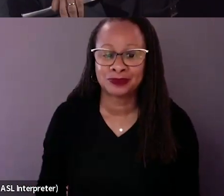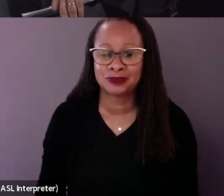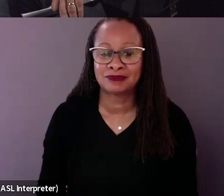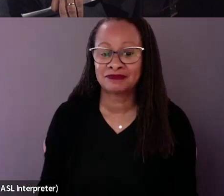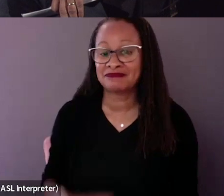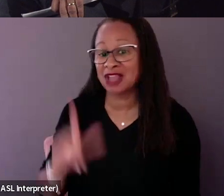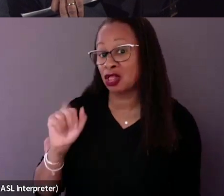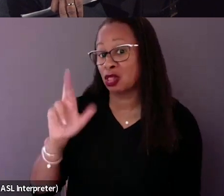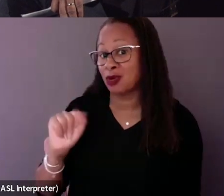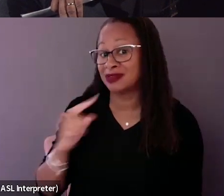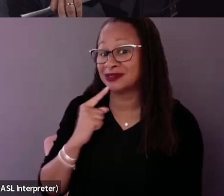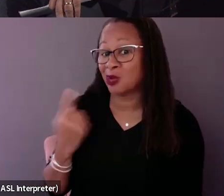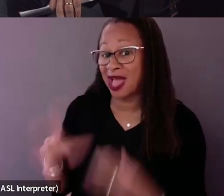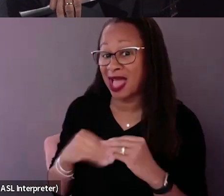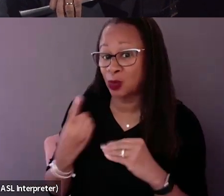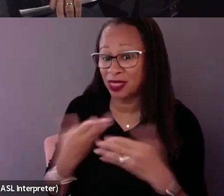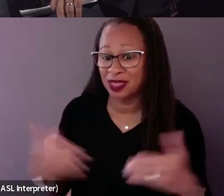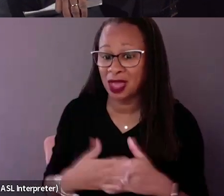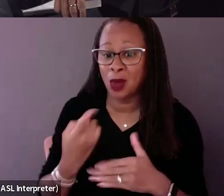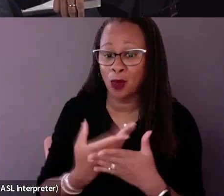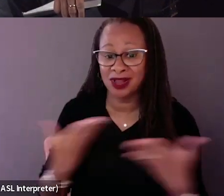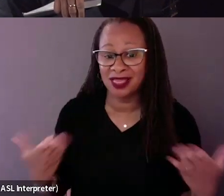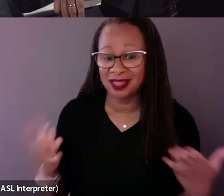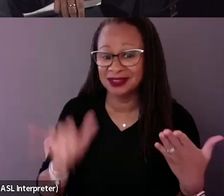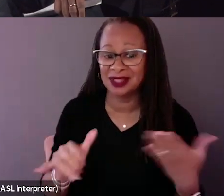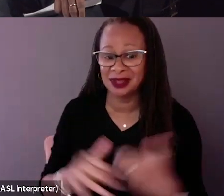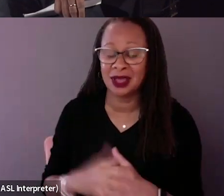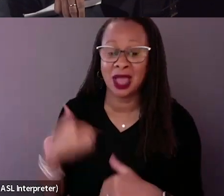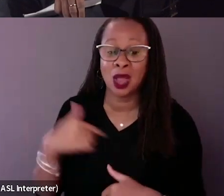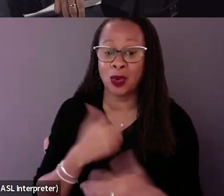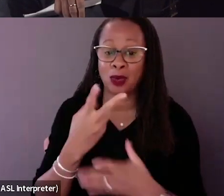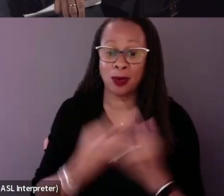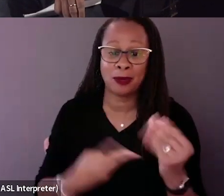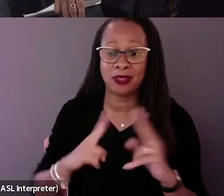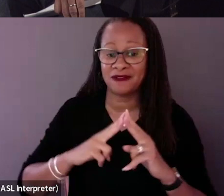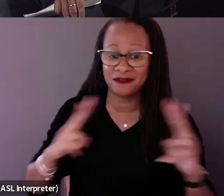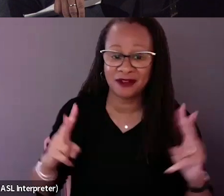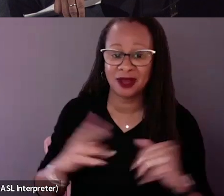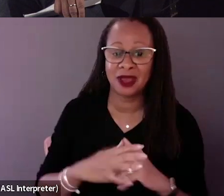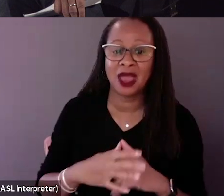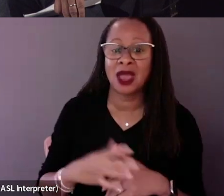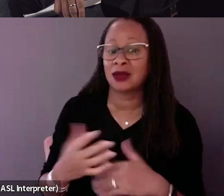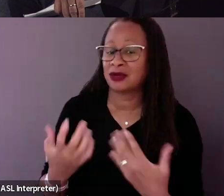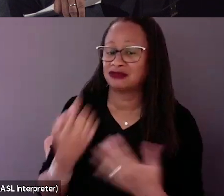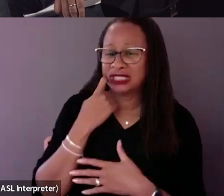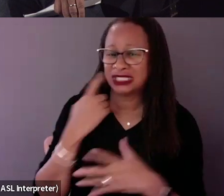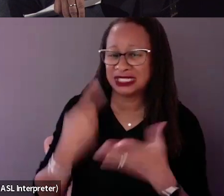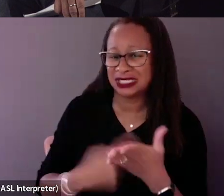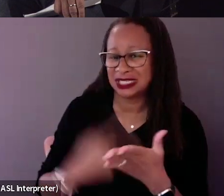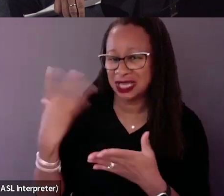The only thing I'll add is that one of the things that we were both very, we were just discussing outside, we were